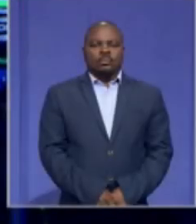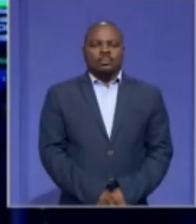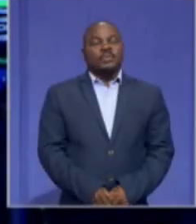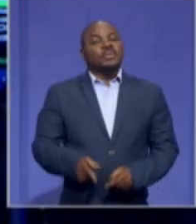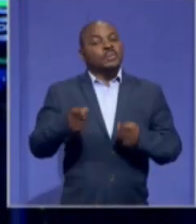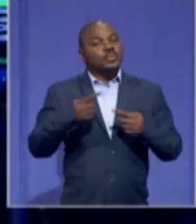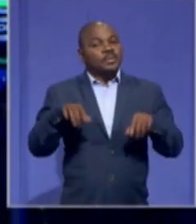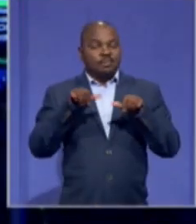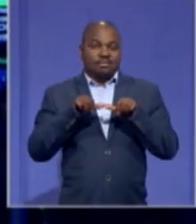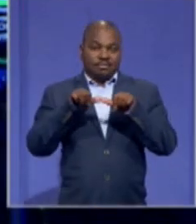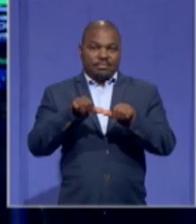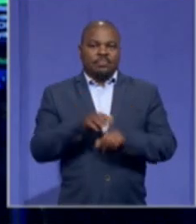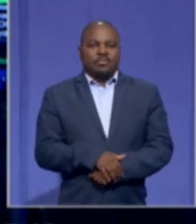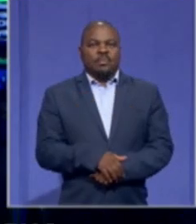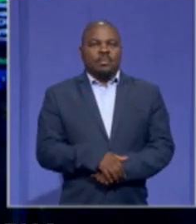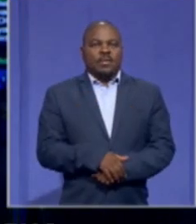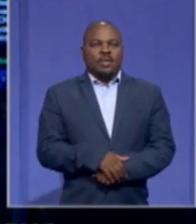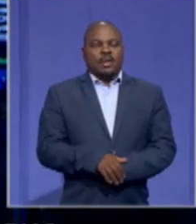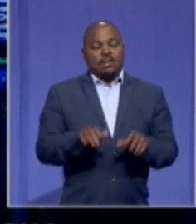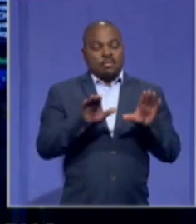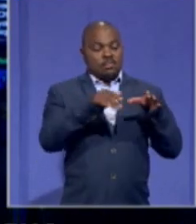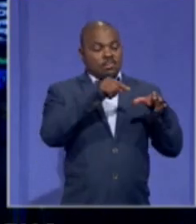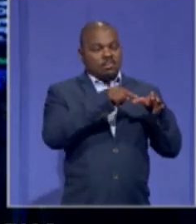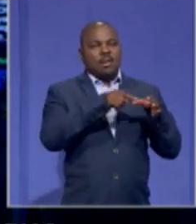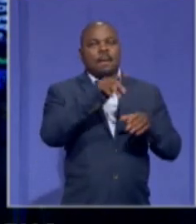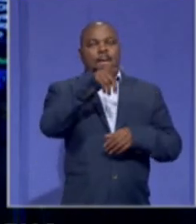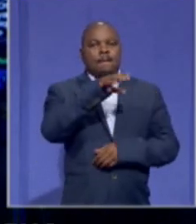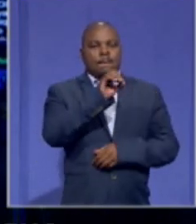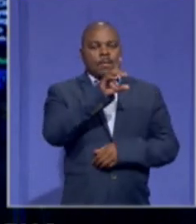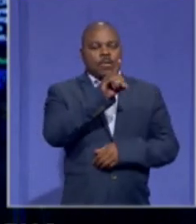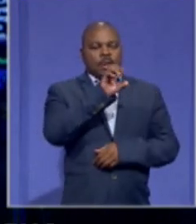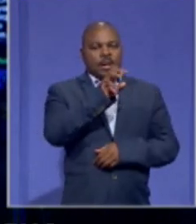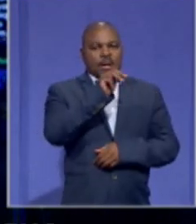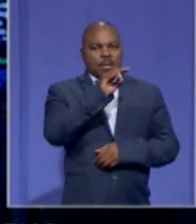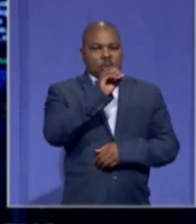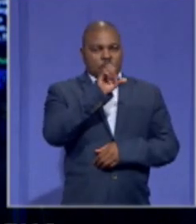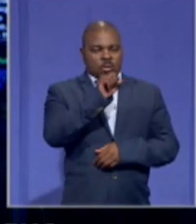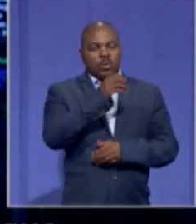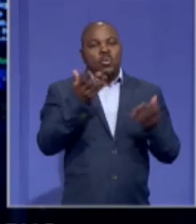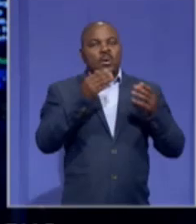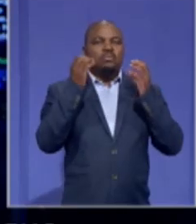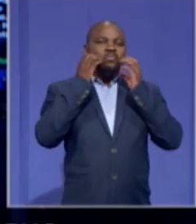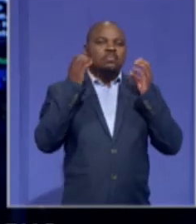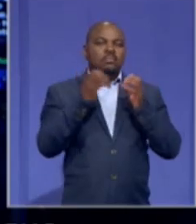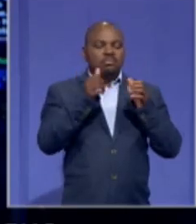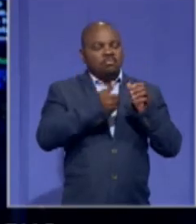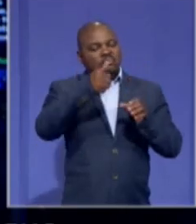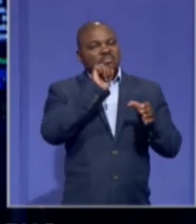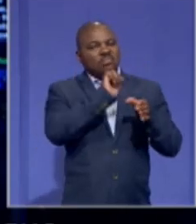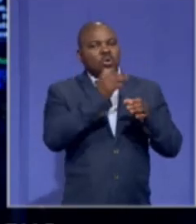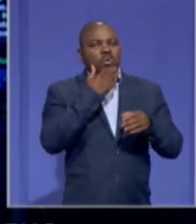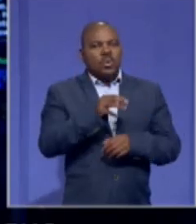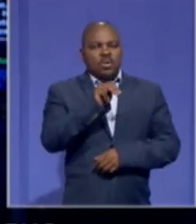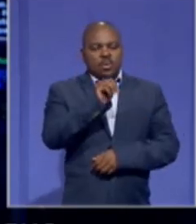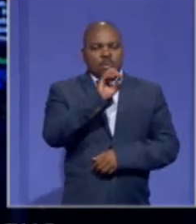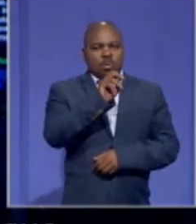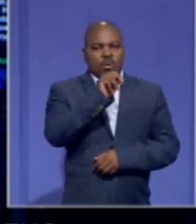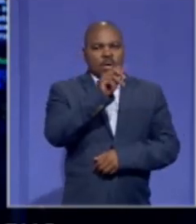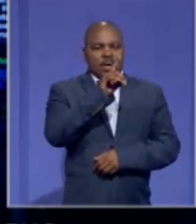Hare hatela pele moetapele wa mokga wa Podemos naheng ya Mozambique Venancio